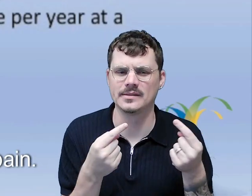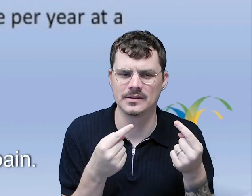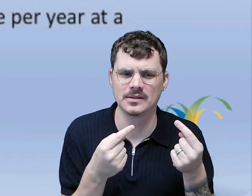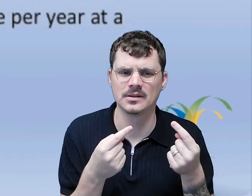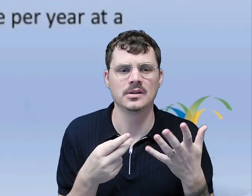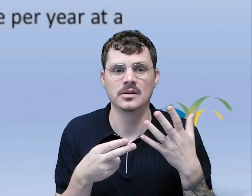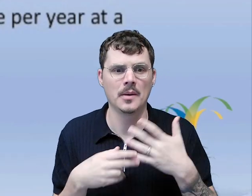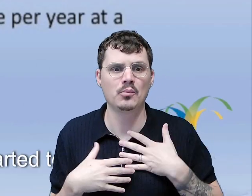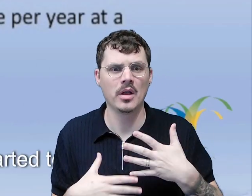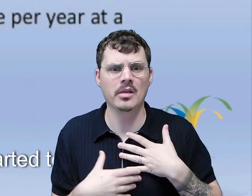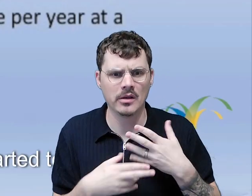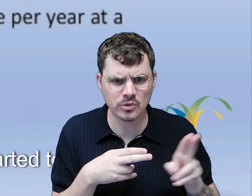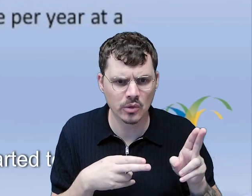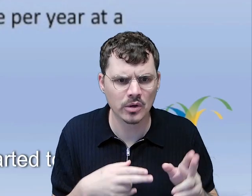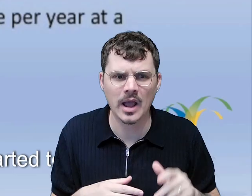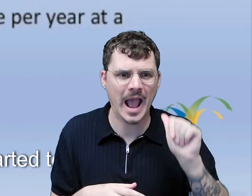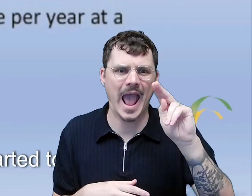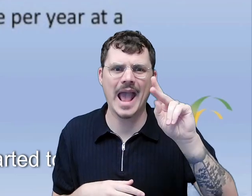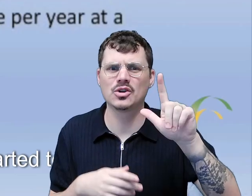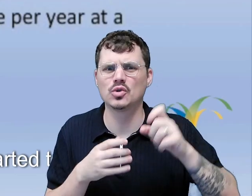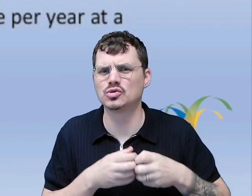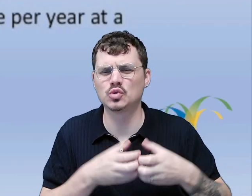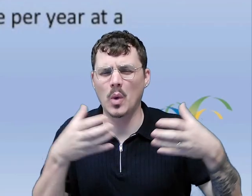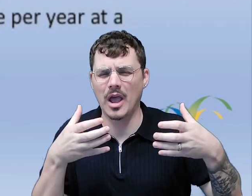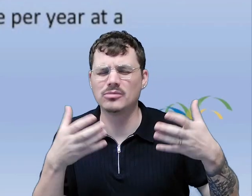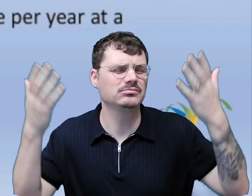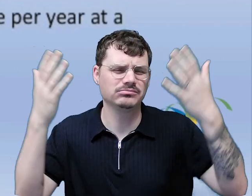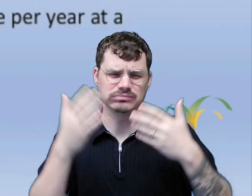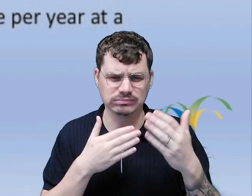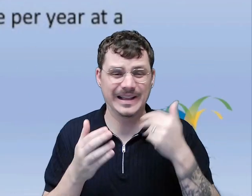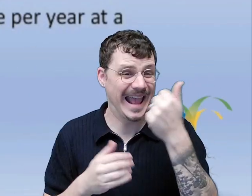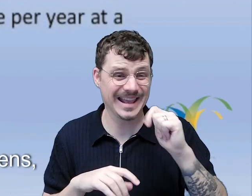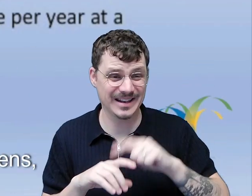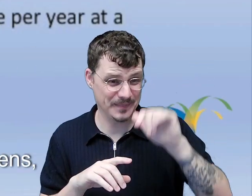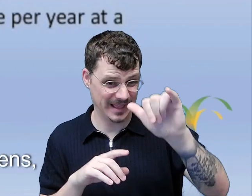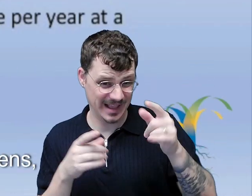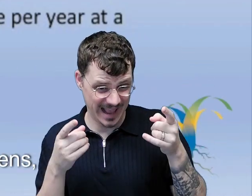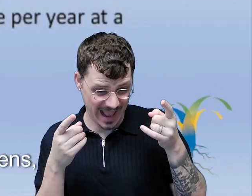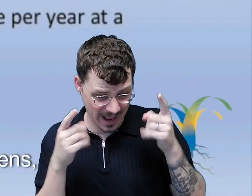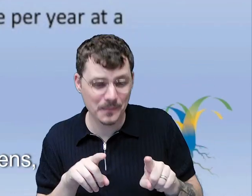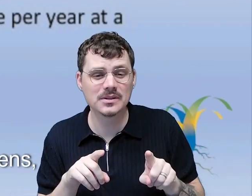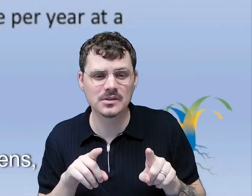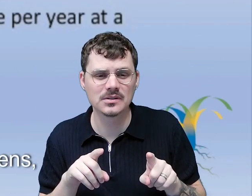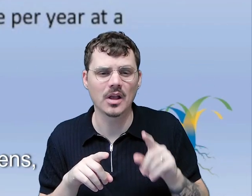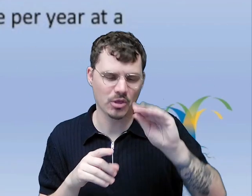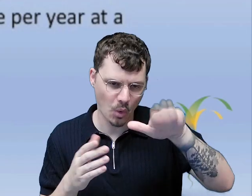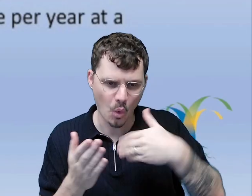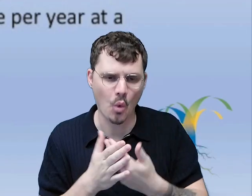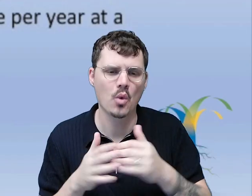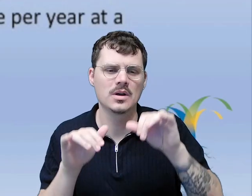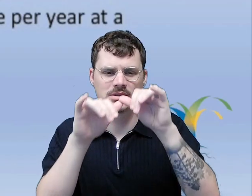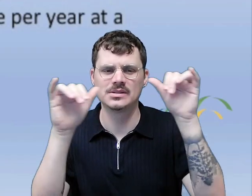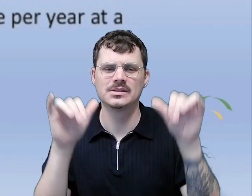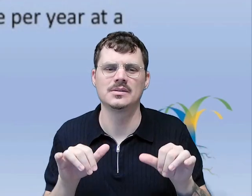of pain, she's short of breath, her ankle started to swell, whatever. Anytime anything like that happens,